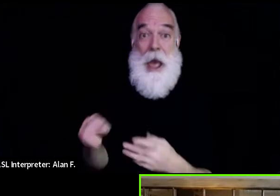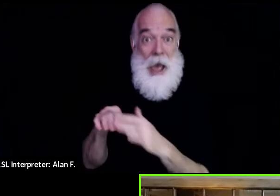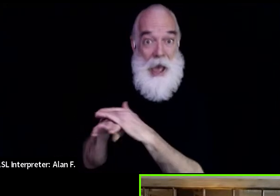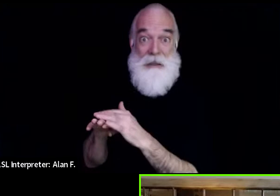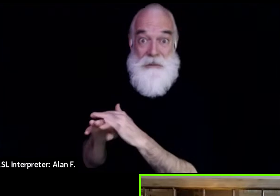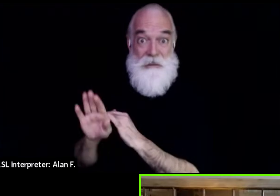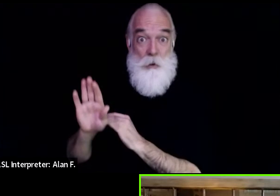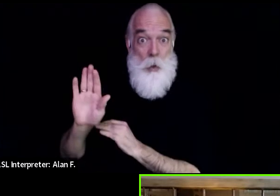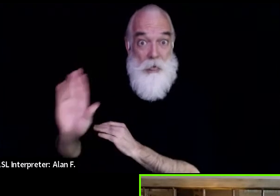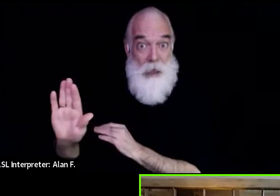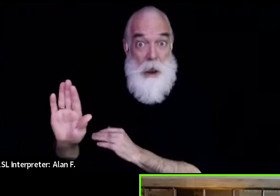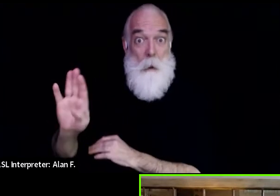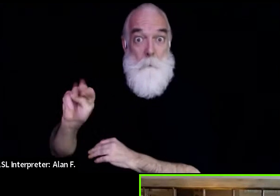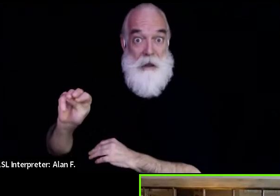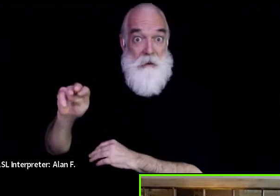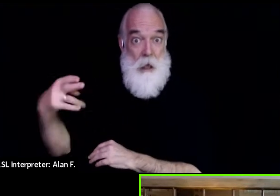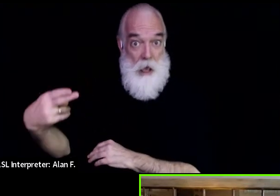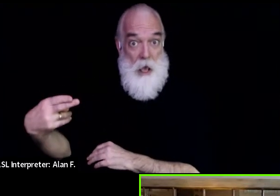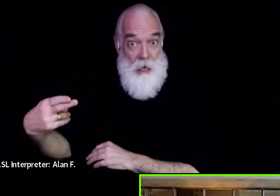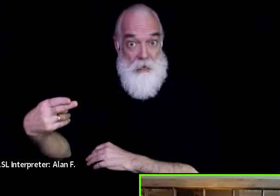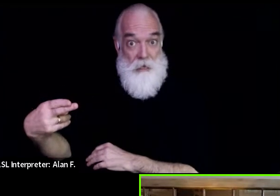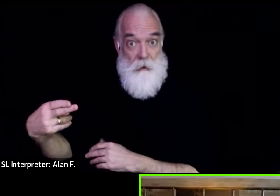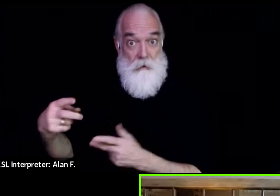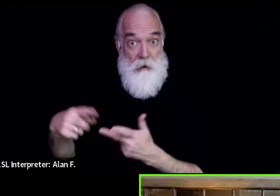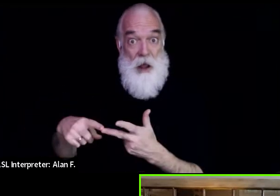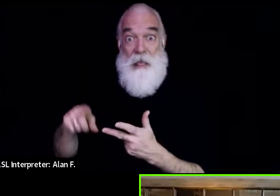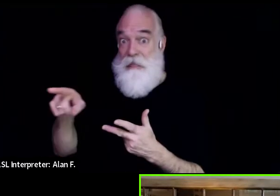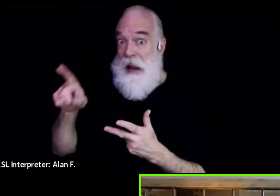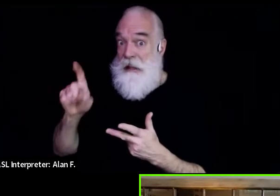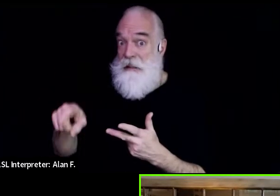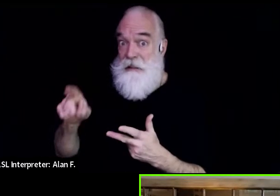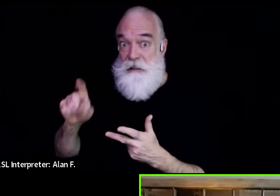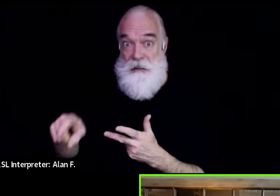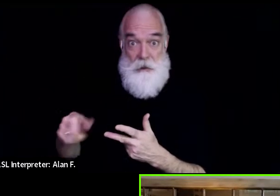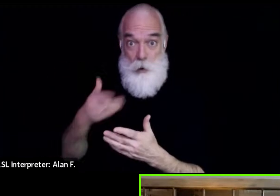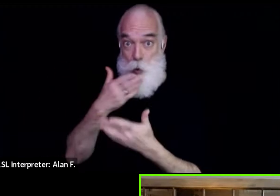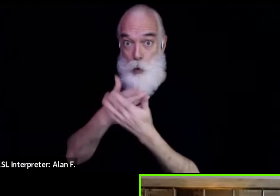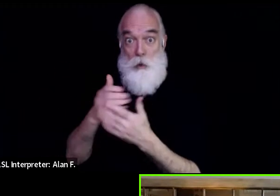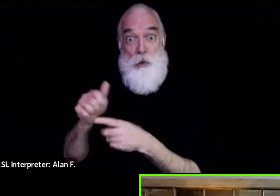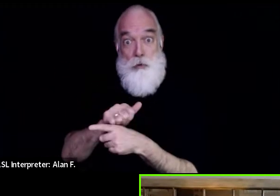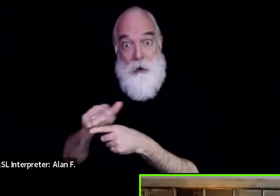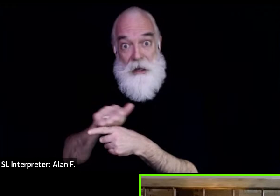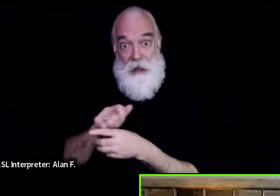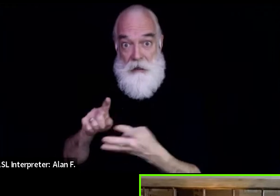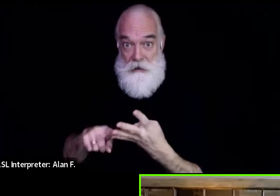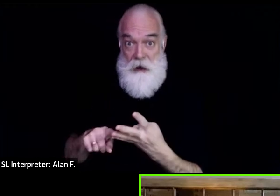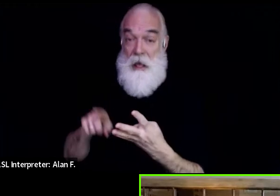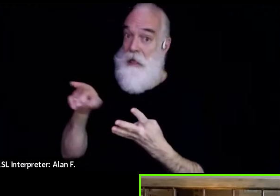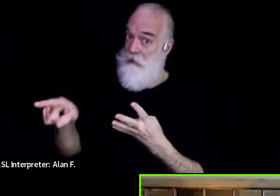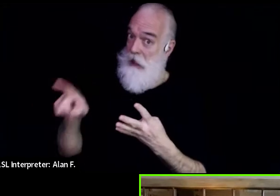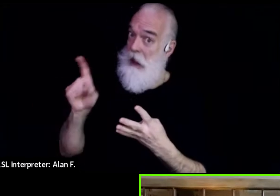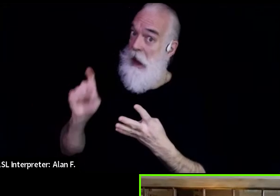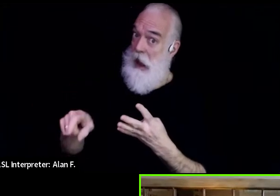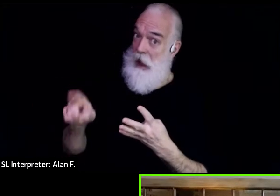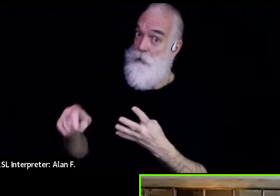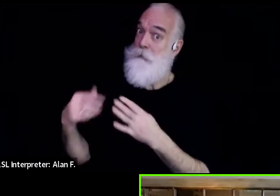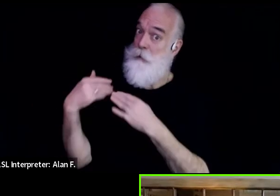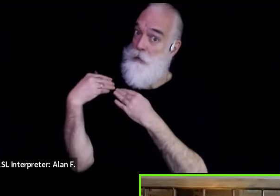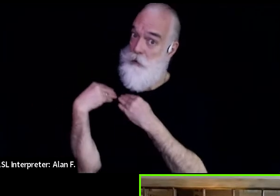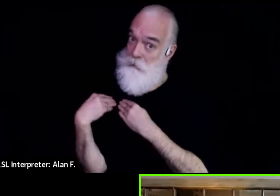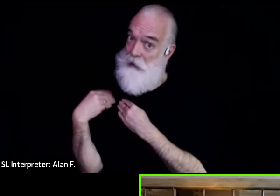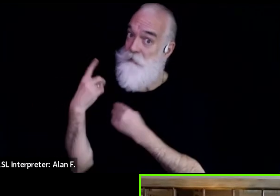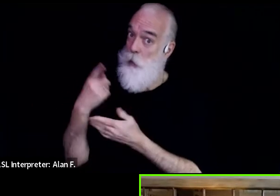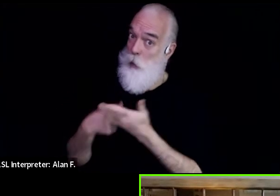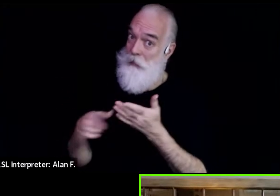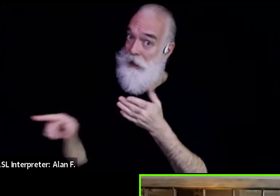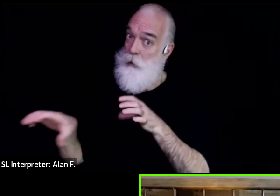they are trained and that we are holding them accountable. But I don't think that